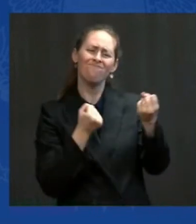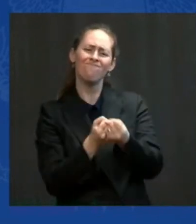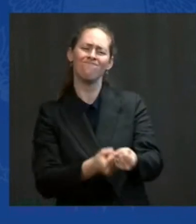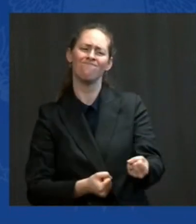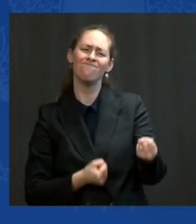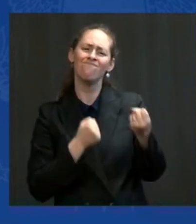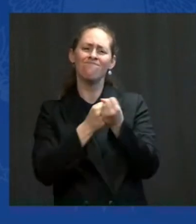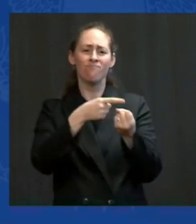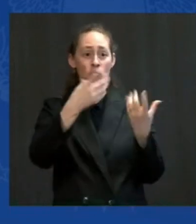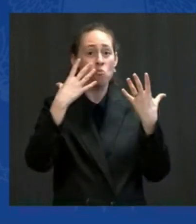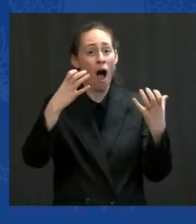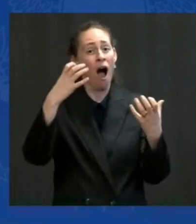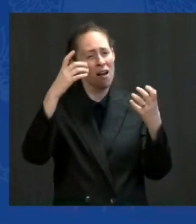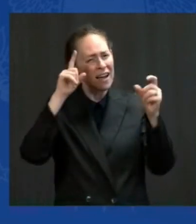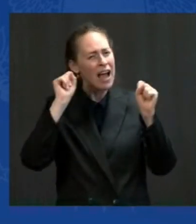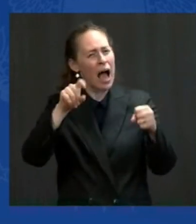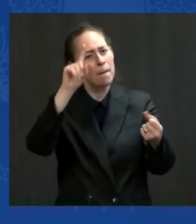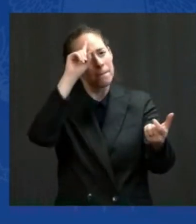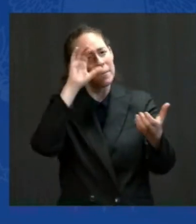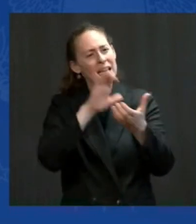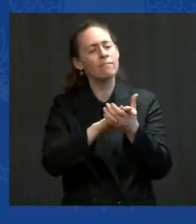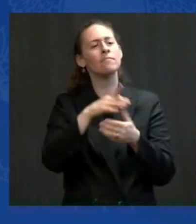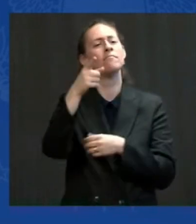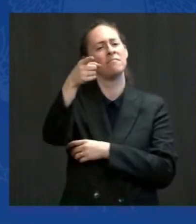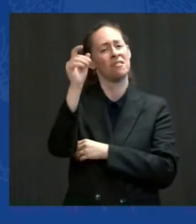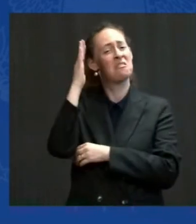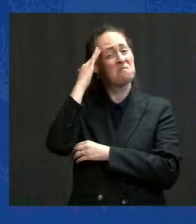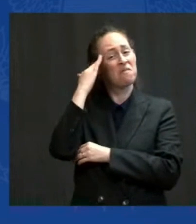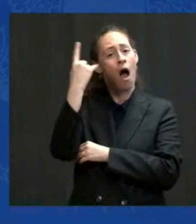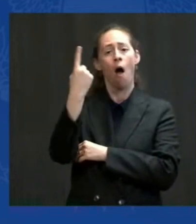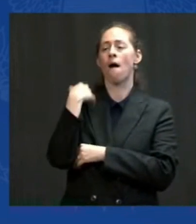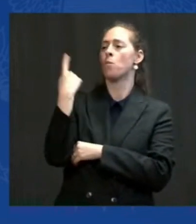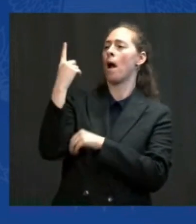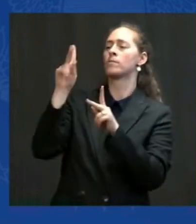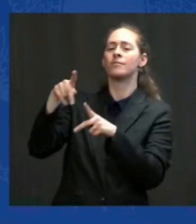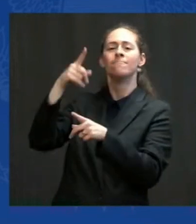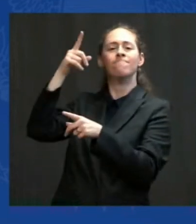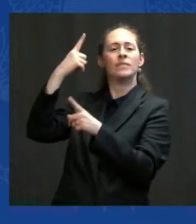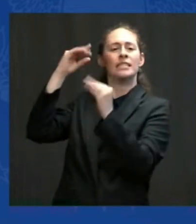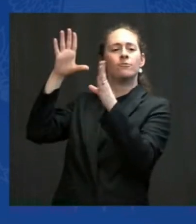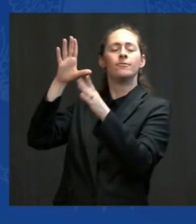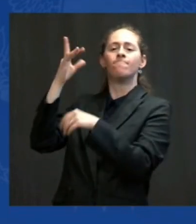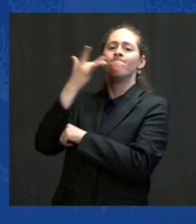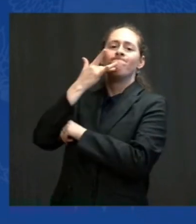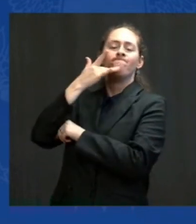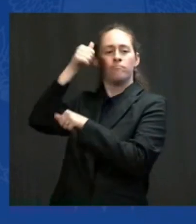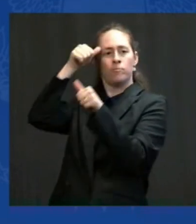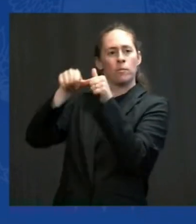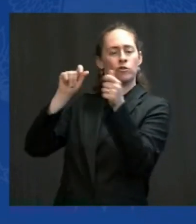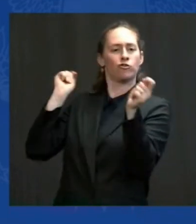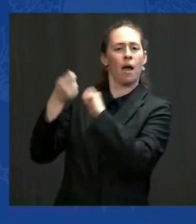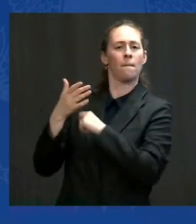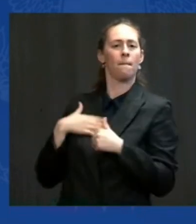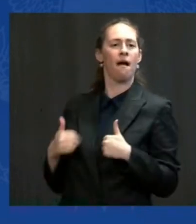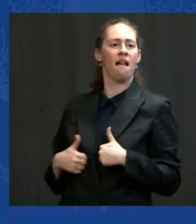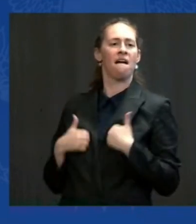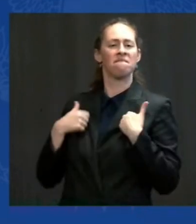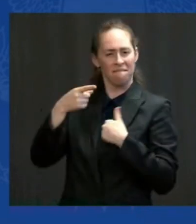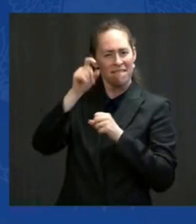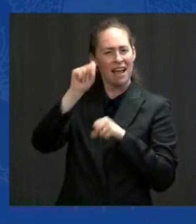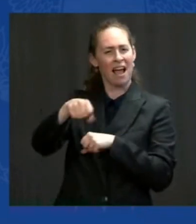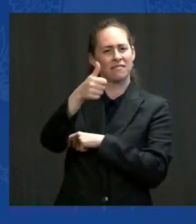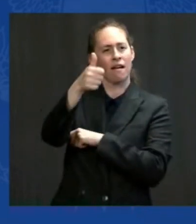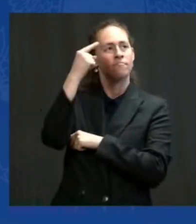you success can name the teacher that helped change your life. I'll bet every one of us. Or somebody came along and made us believe